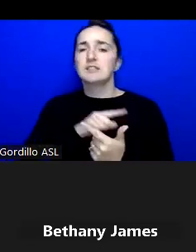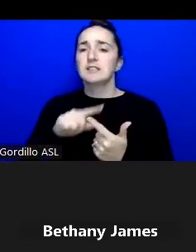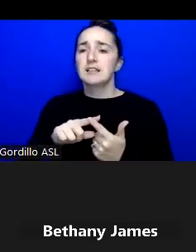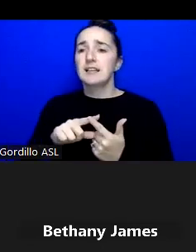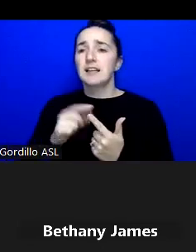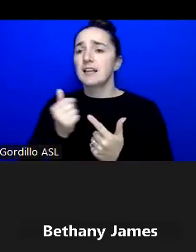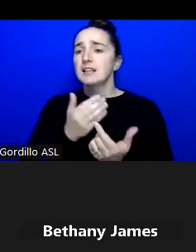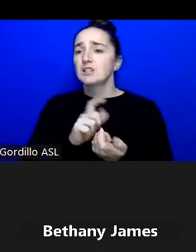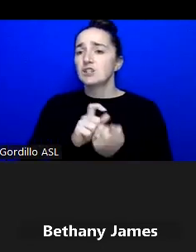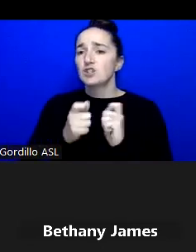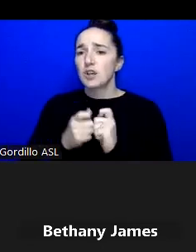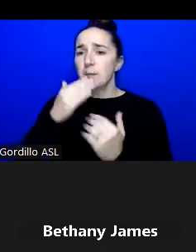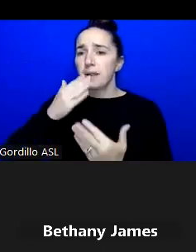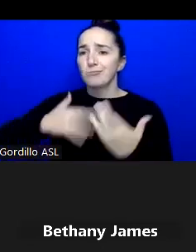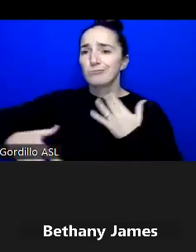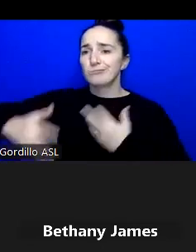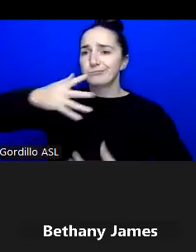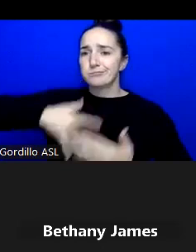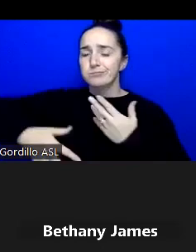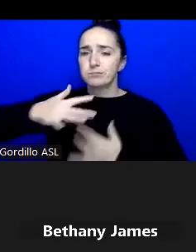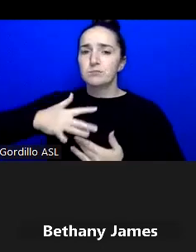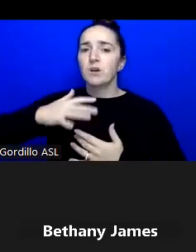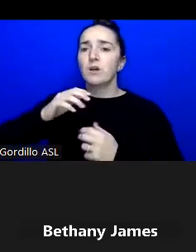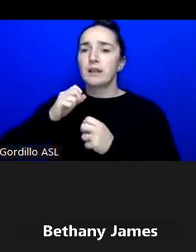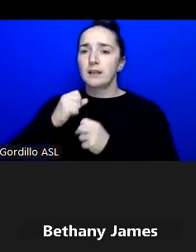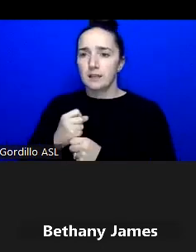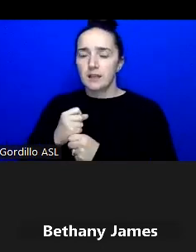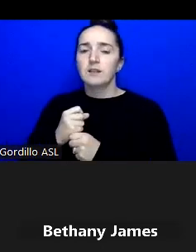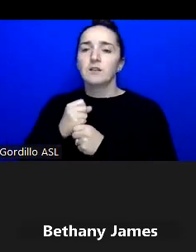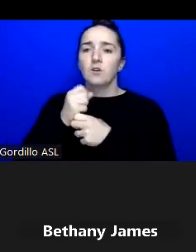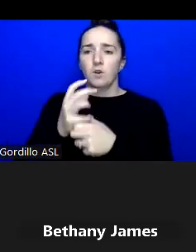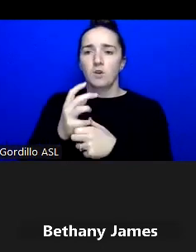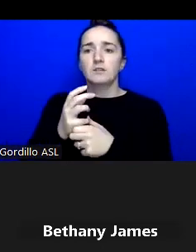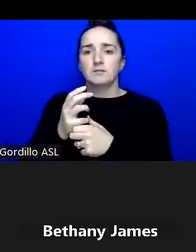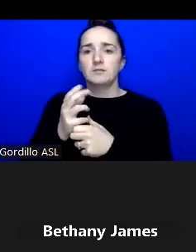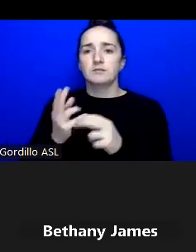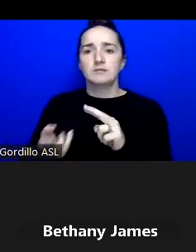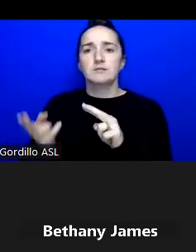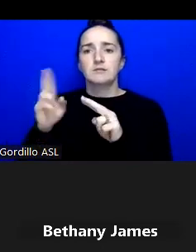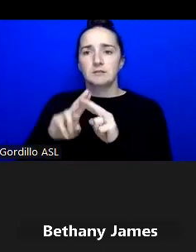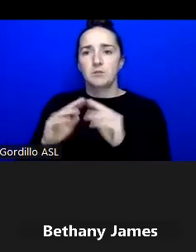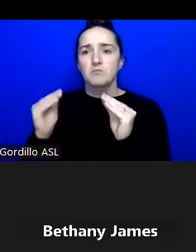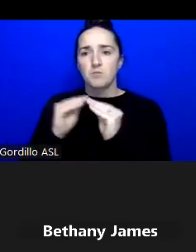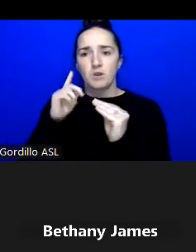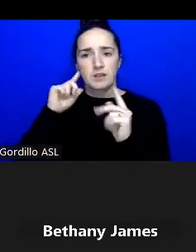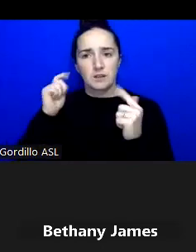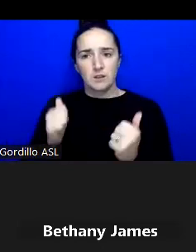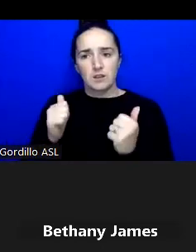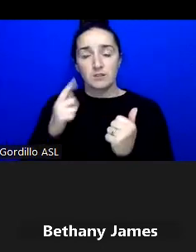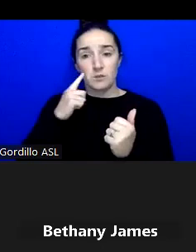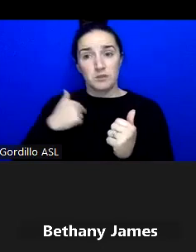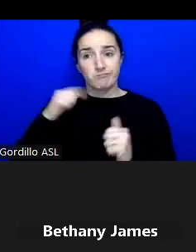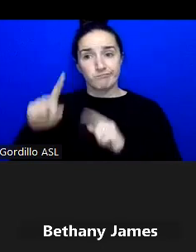blood flow, generally correlate with an increased likelihood of having hearing loss. So for me to ask those questions, that's really